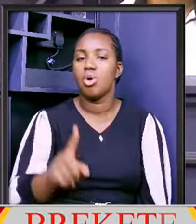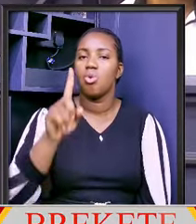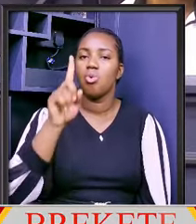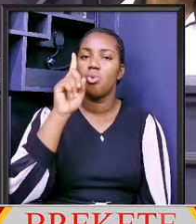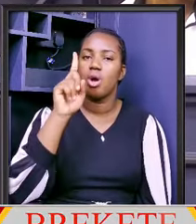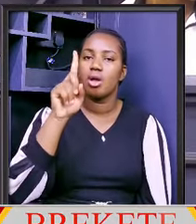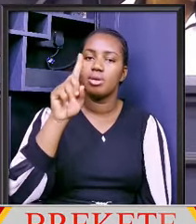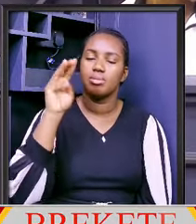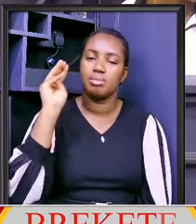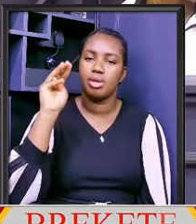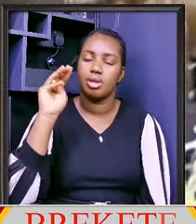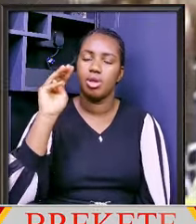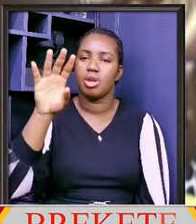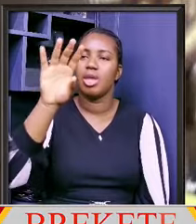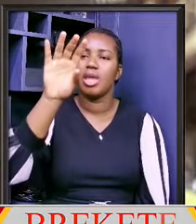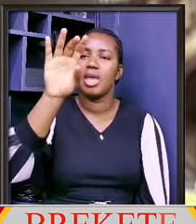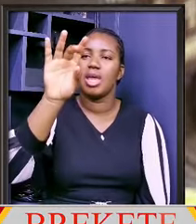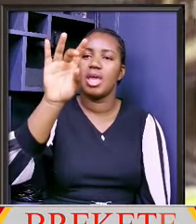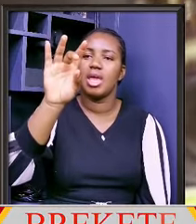Times 30.